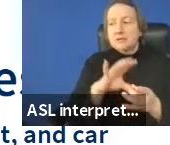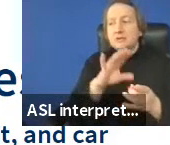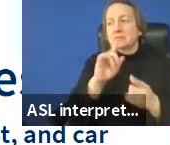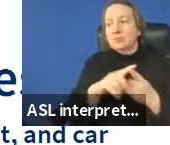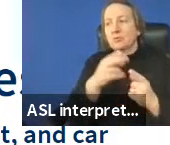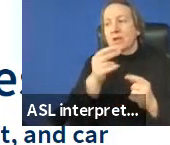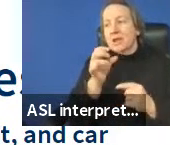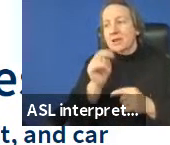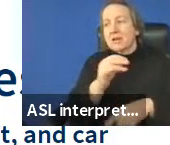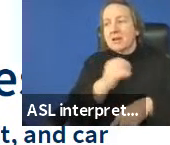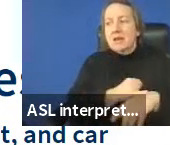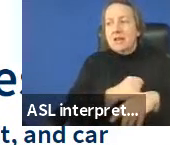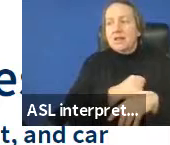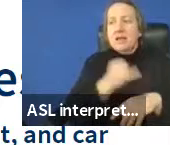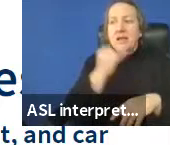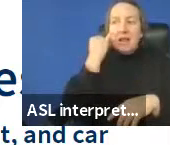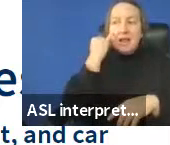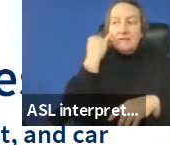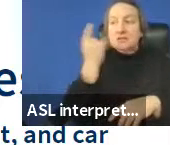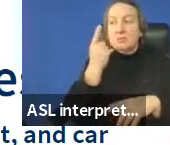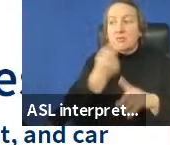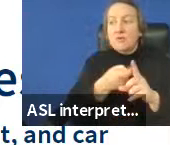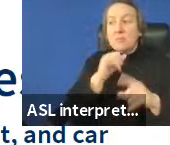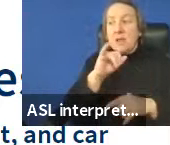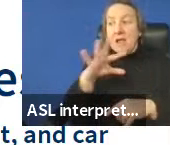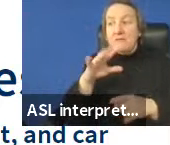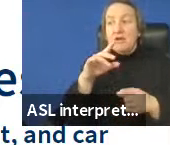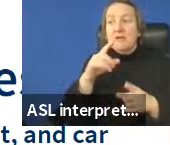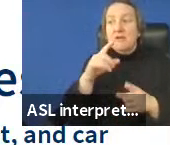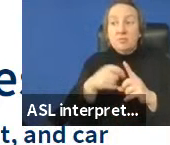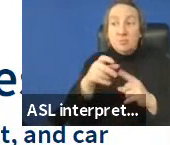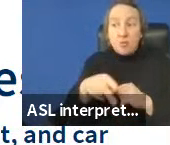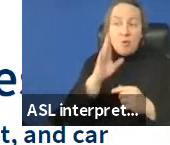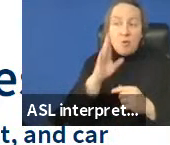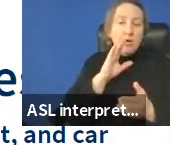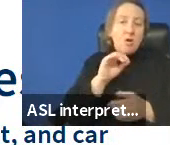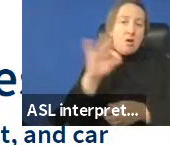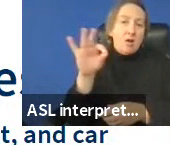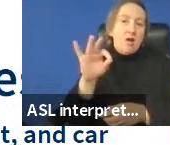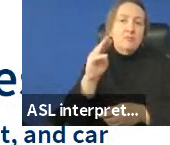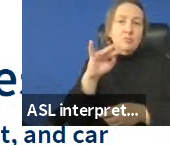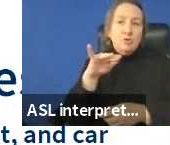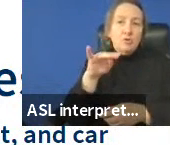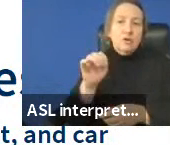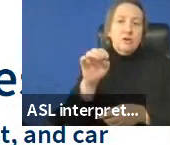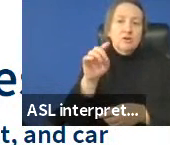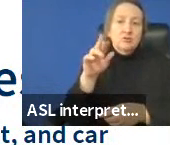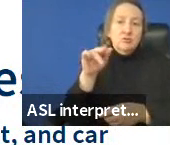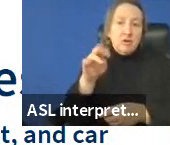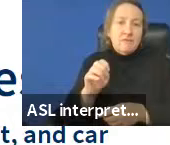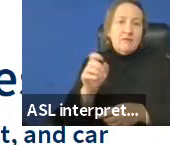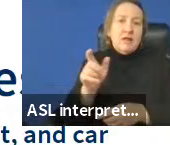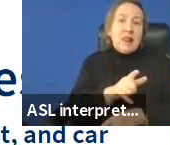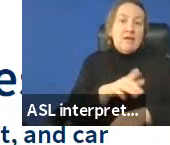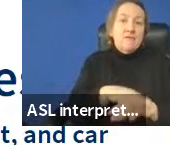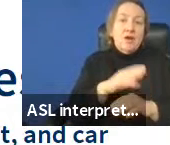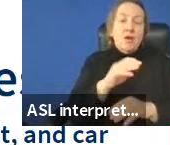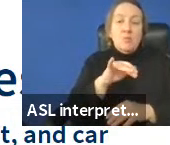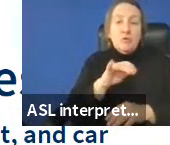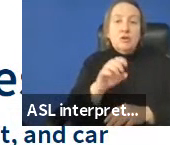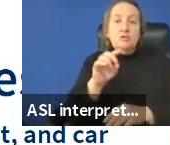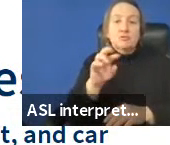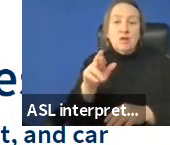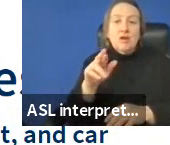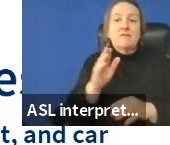traveler is coming from I-5 from Portland, they would get off at Marine Drive, take a left on Marine Drive, a right on the